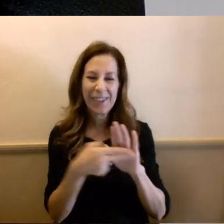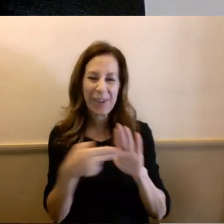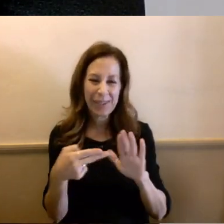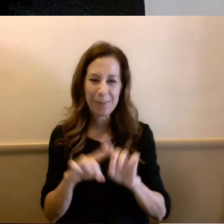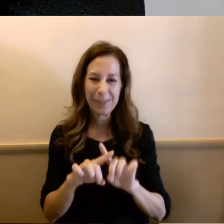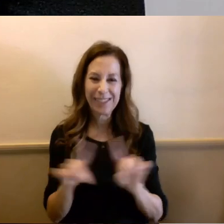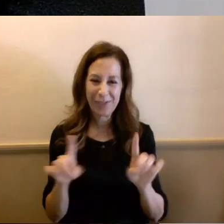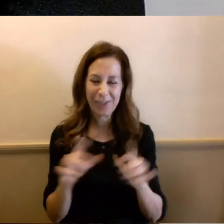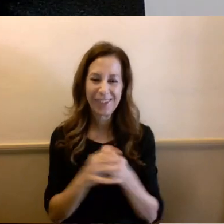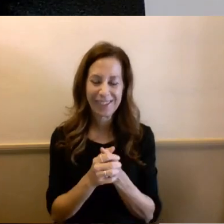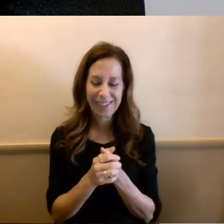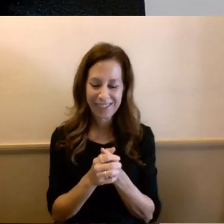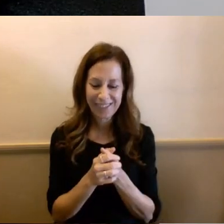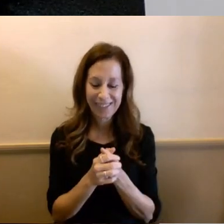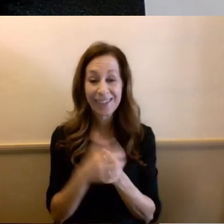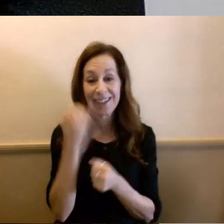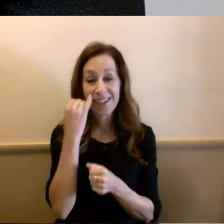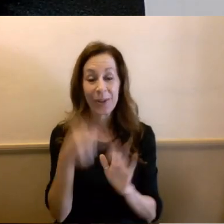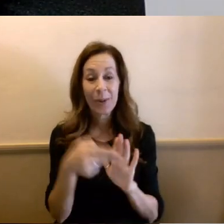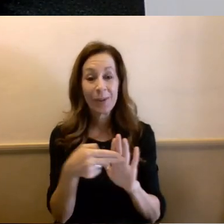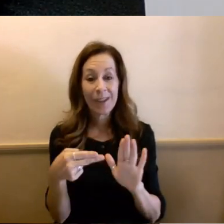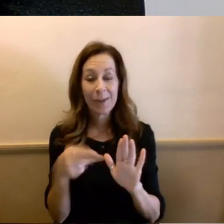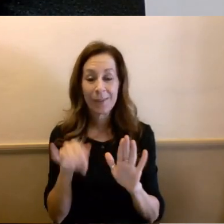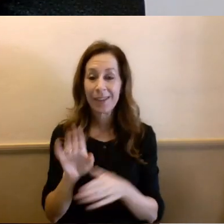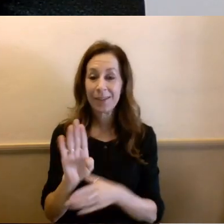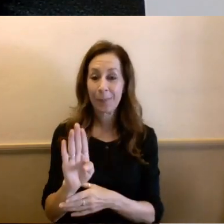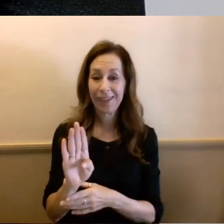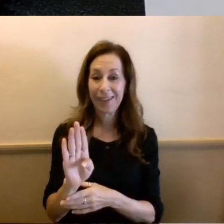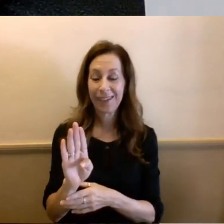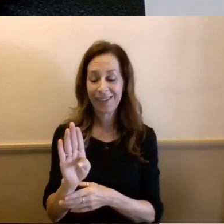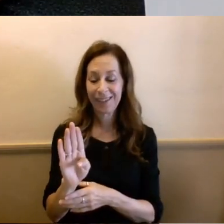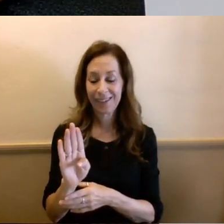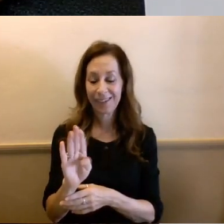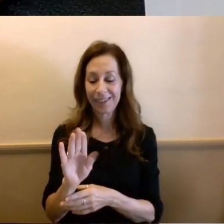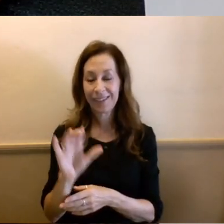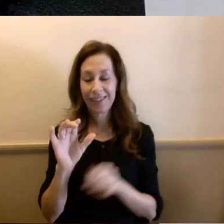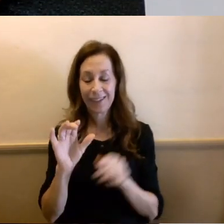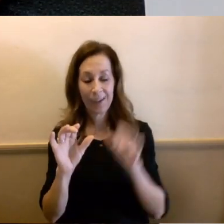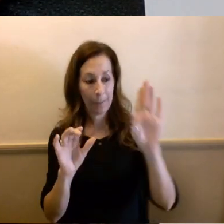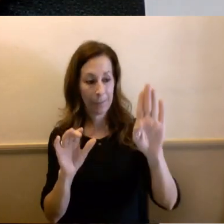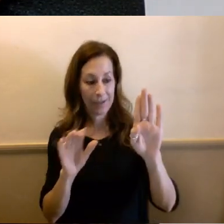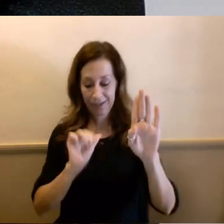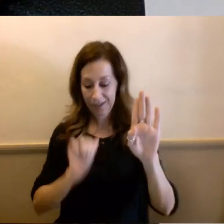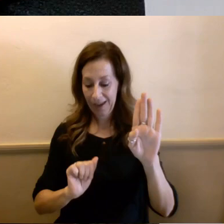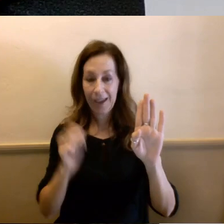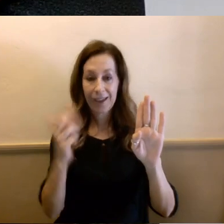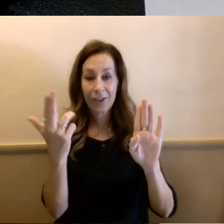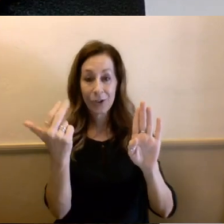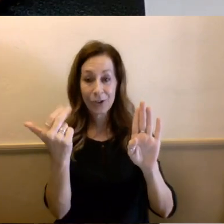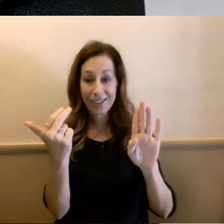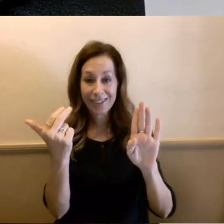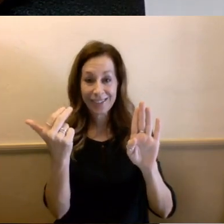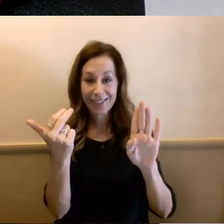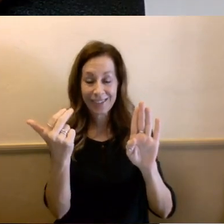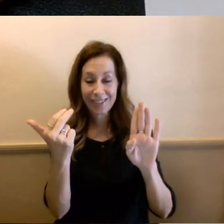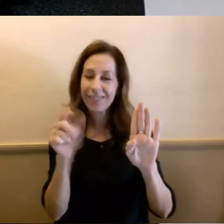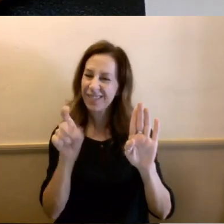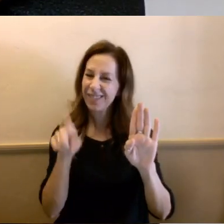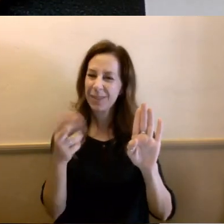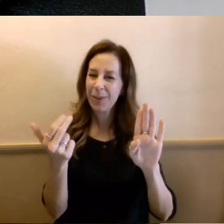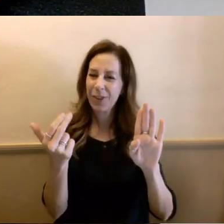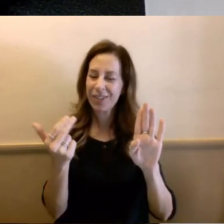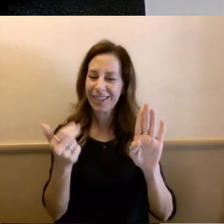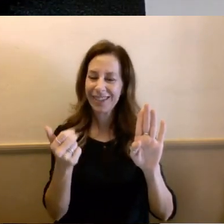labeled it a little differently? What if you labeled this as B and this is A and this is 13? All right, well, this had to